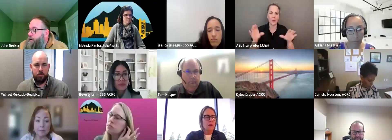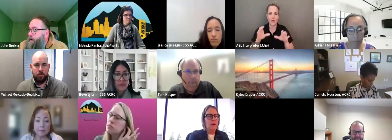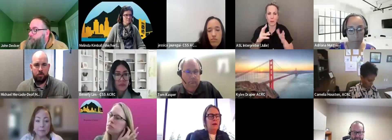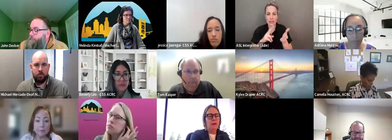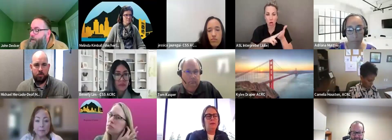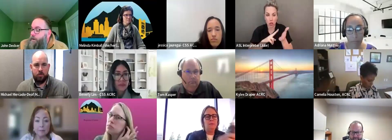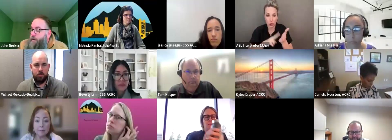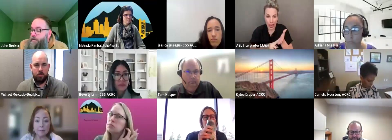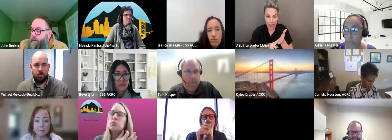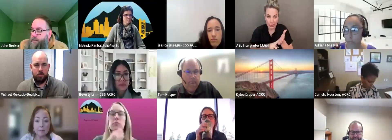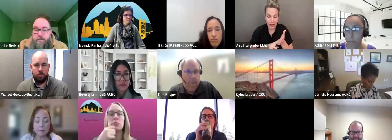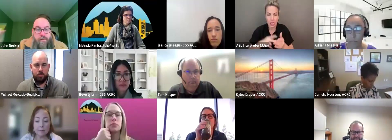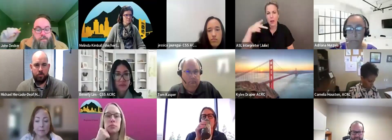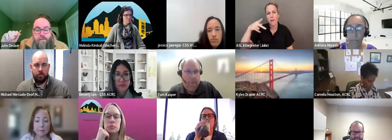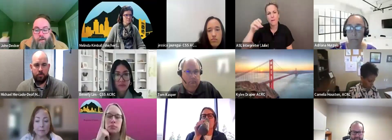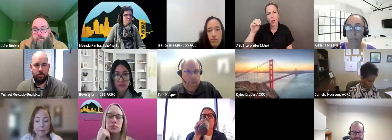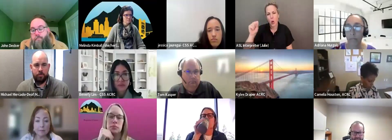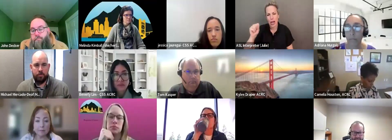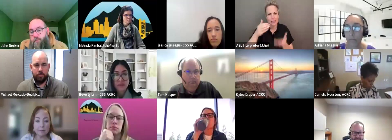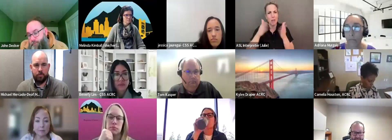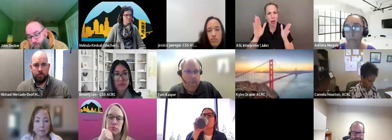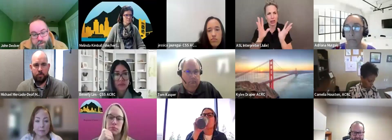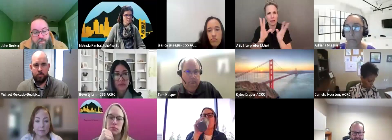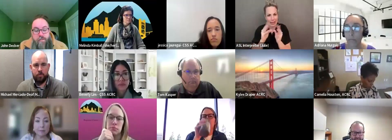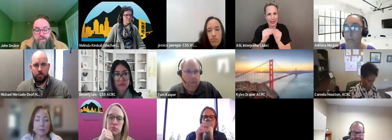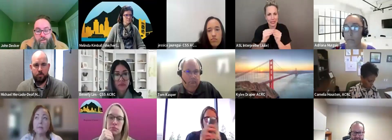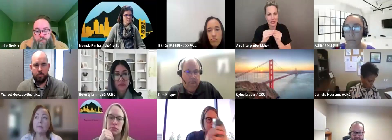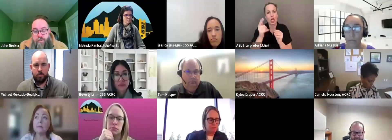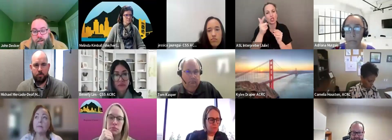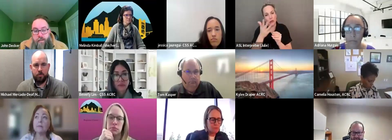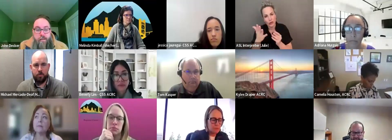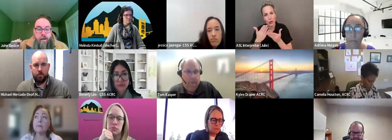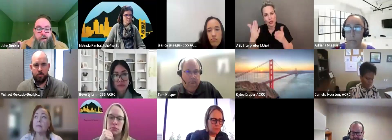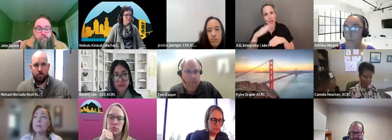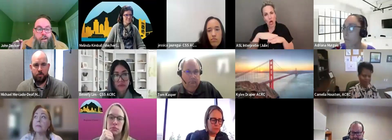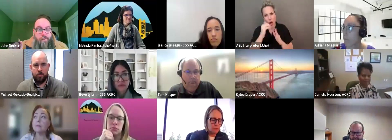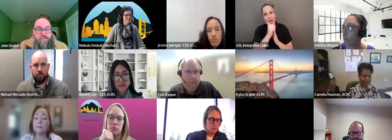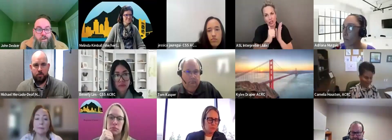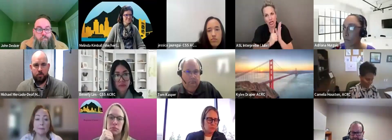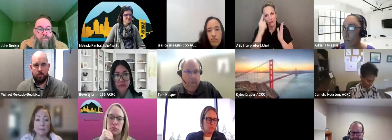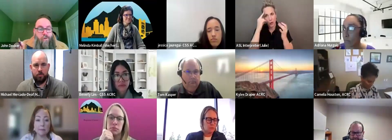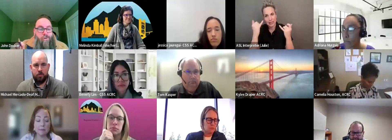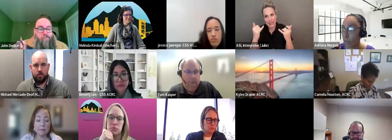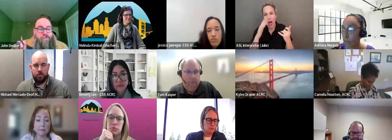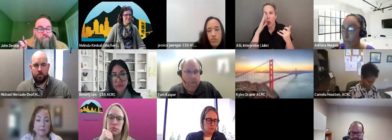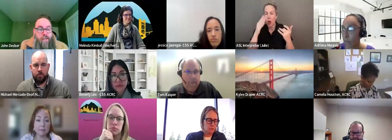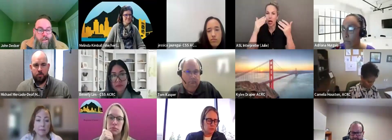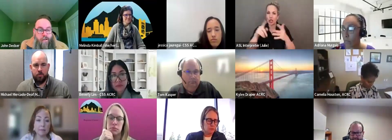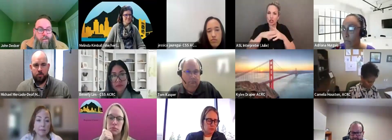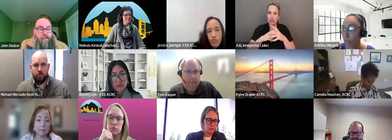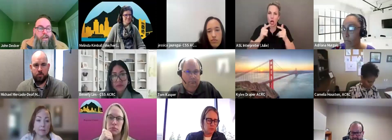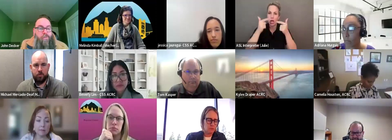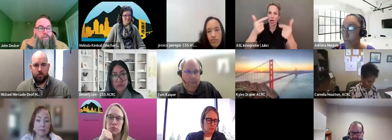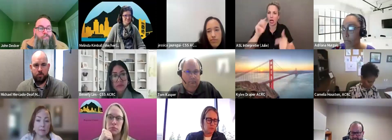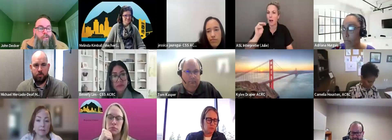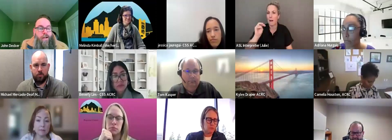our POS public meetings. So a few things on the agenda for today, but I'm going to start by throwing it over to